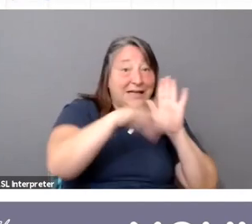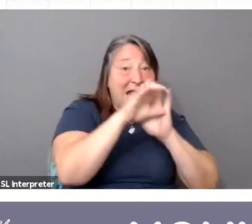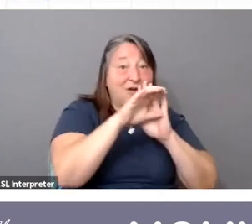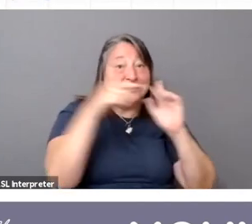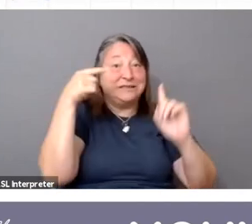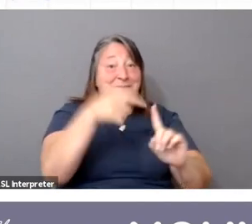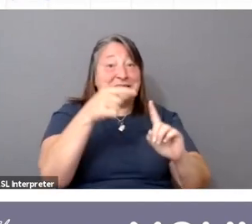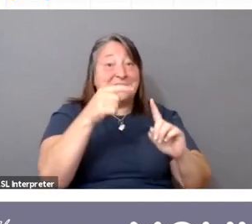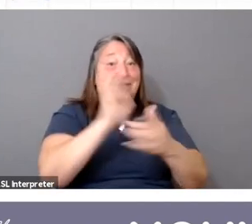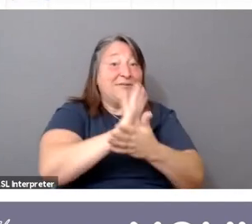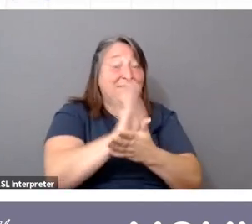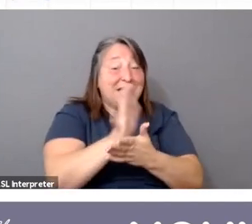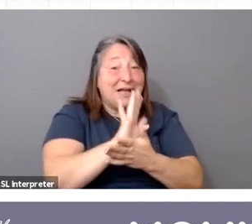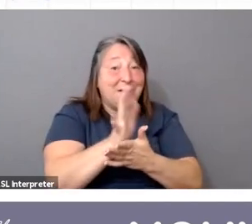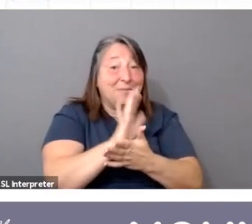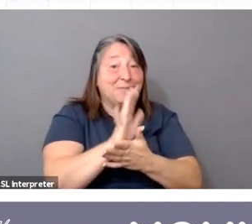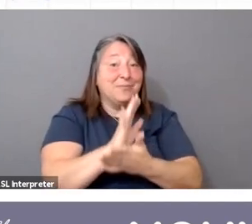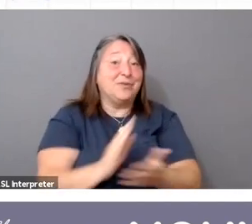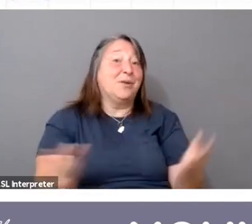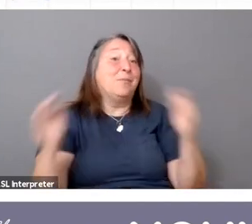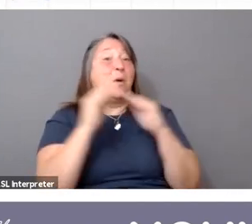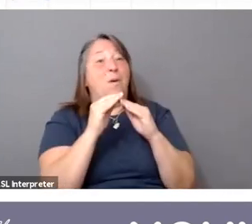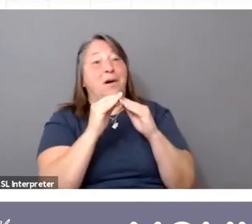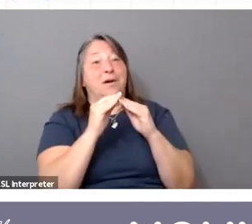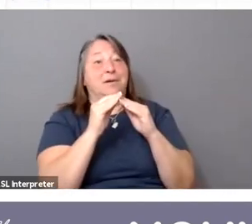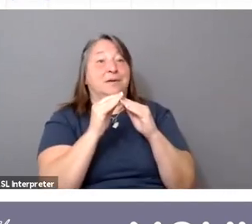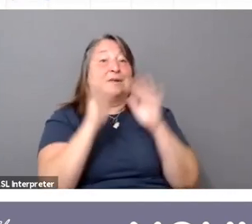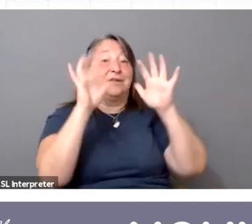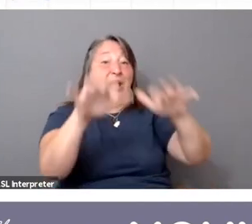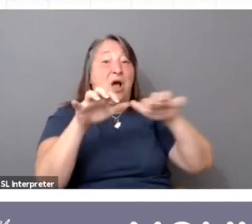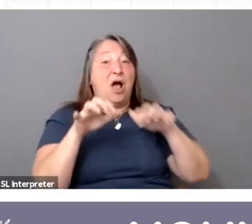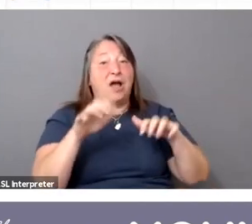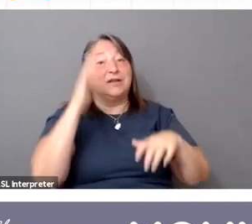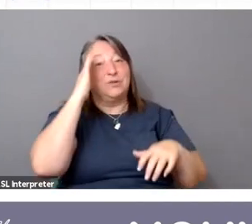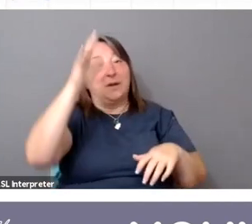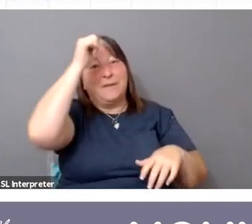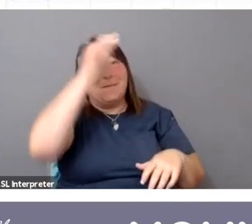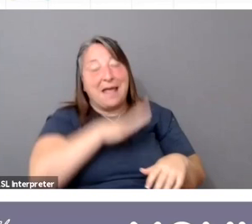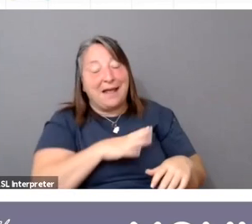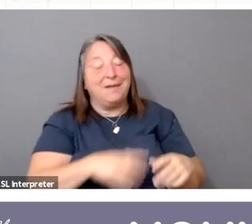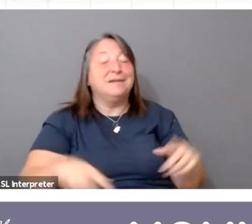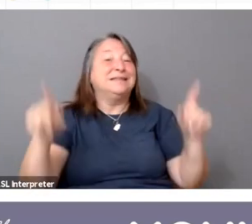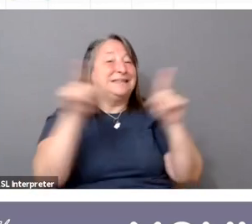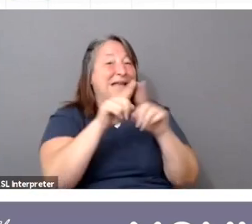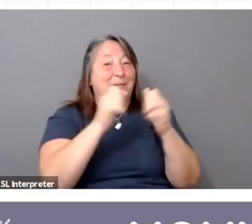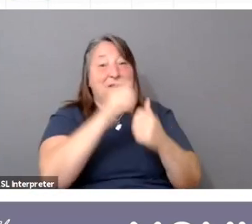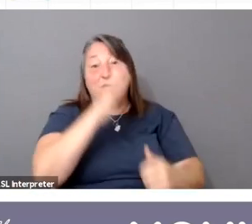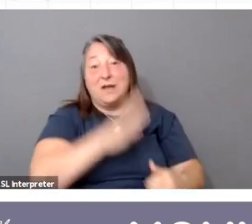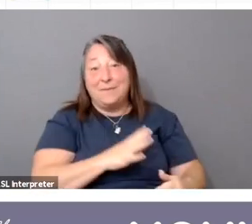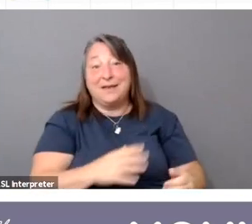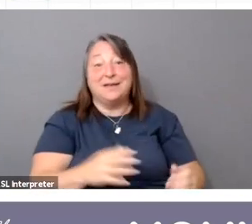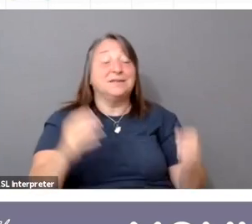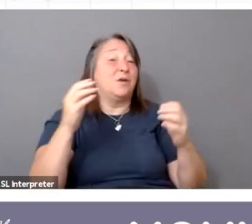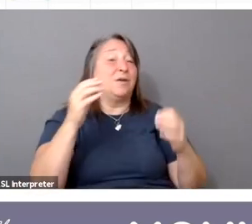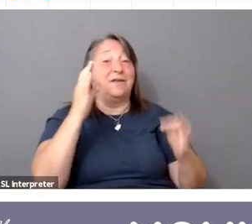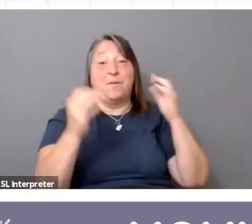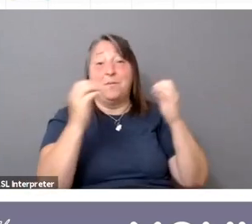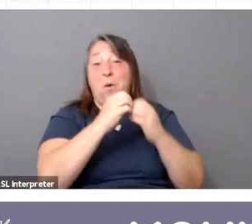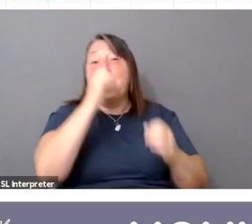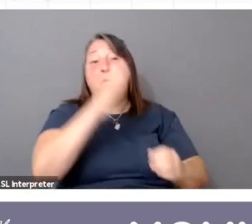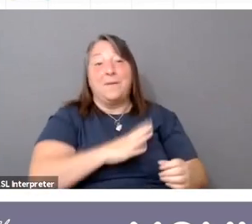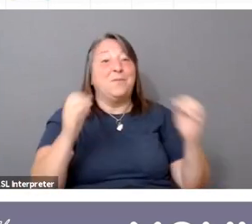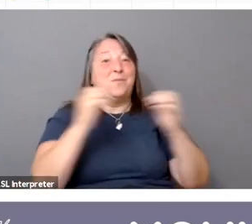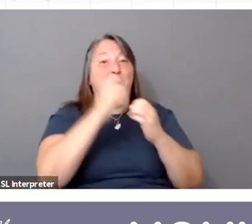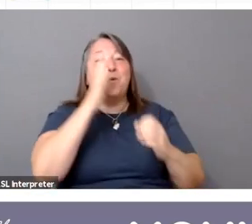film, the more the audience members will be male, the same with women. So the same with female characters, the higher